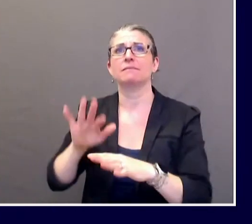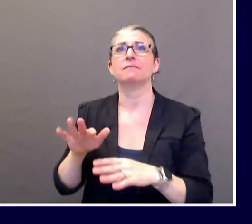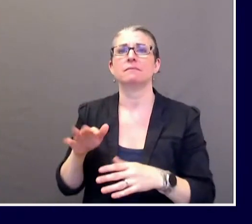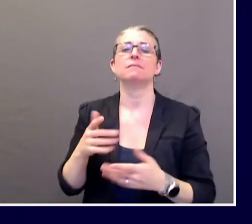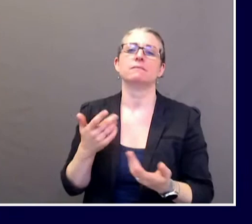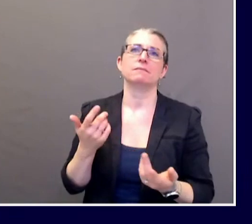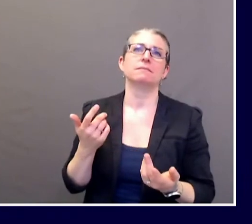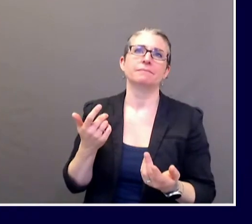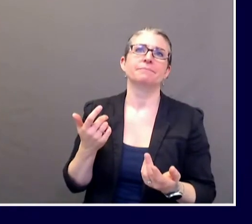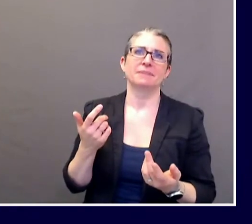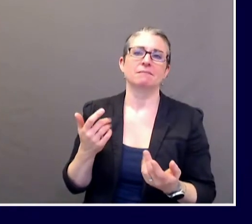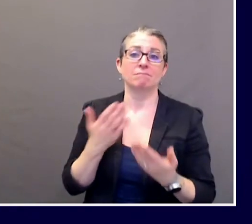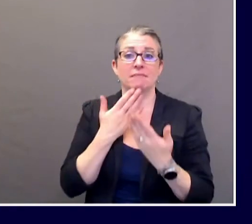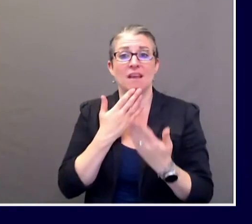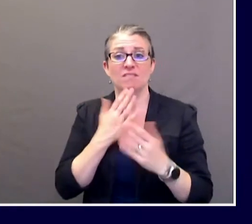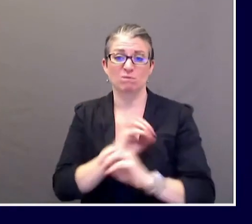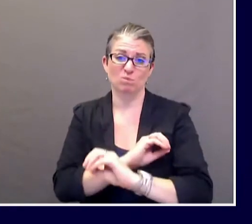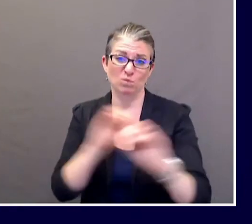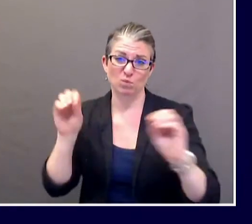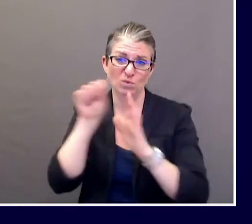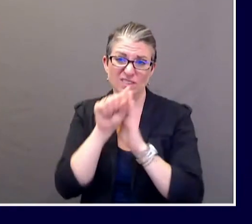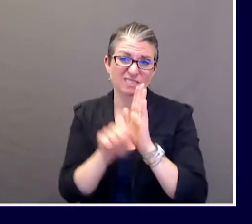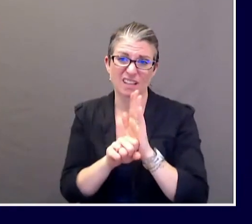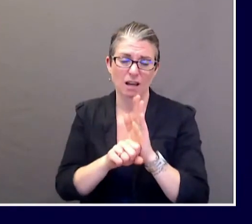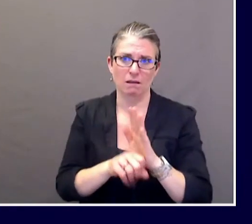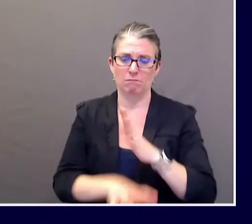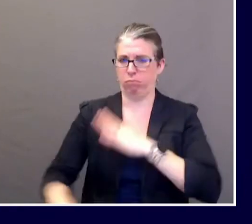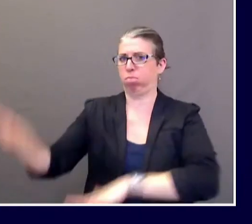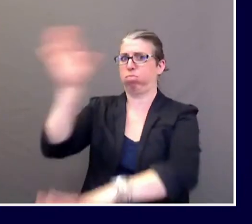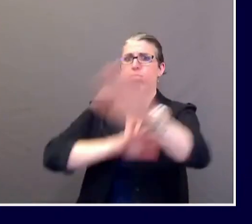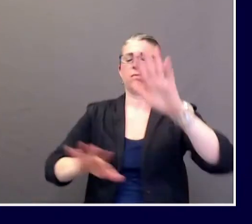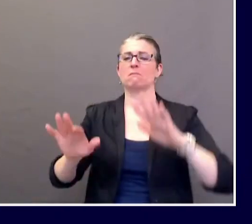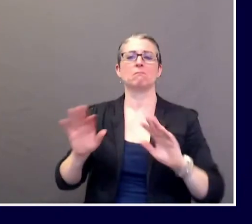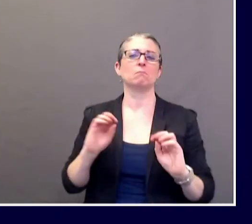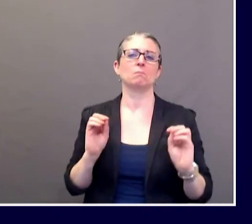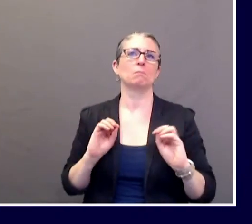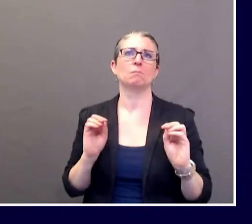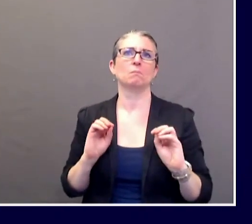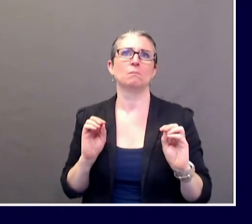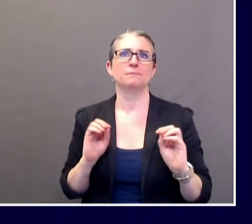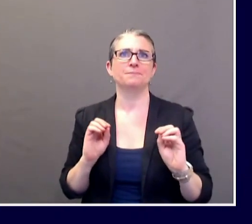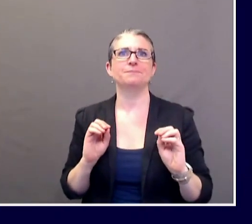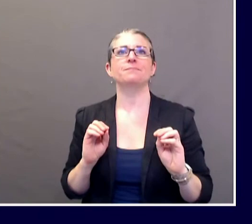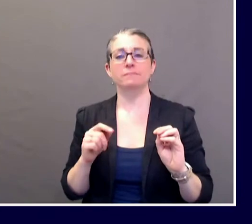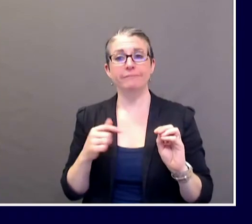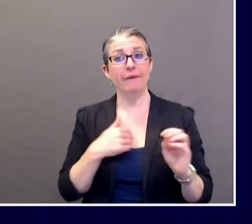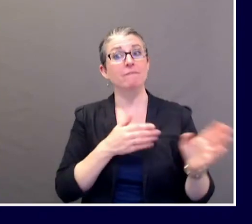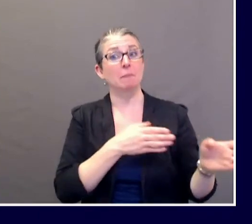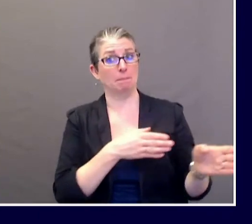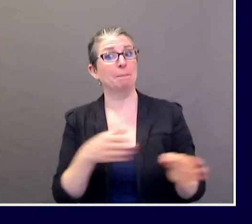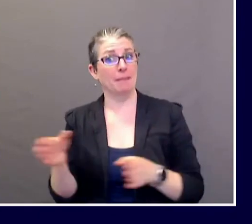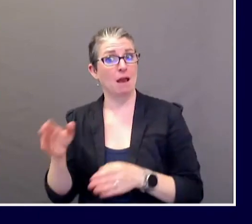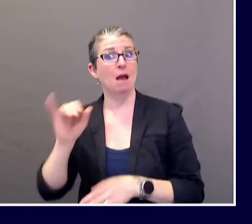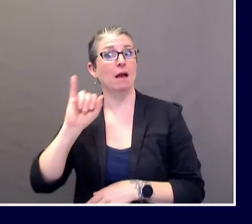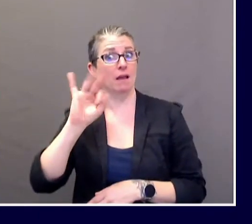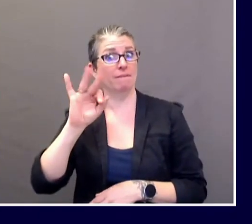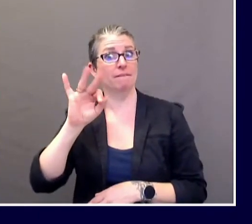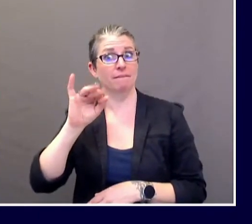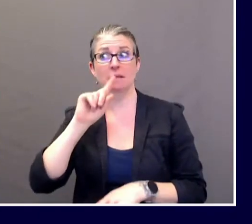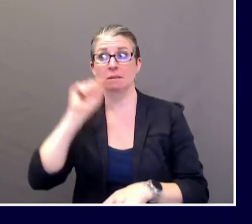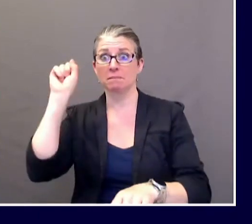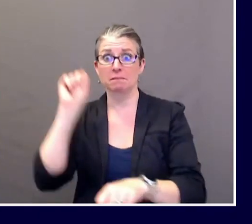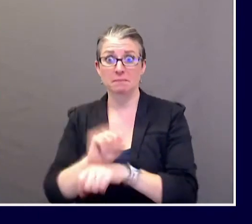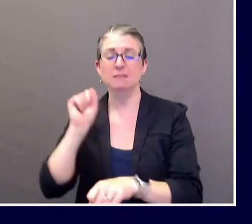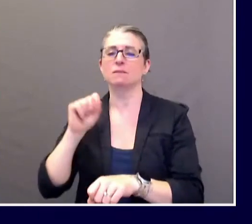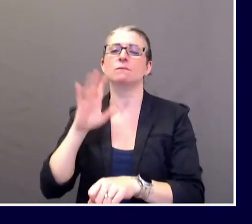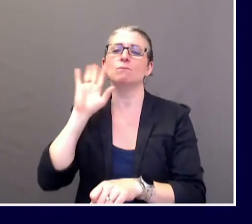Okay, but so just to be clear, we don't have a number of like, say, 10% of new cases are being driven by variants. That's person's going to